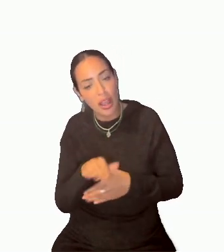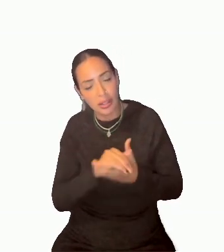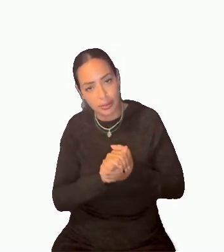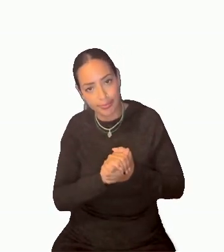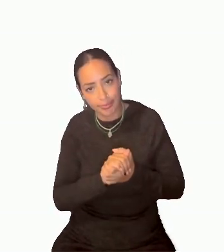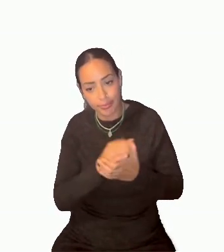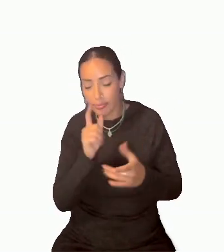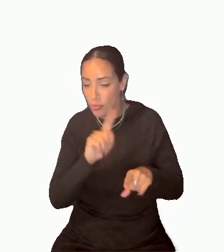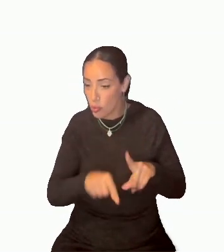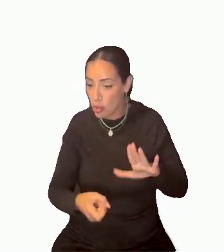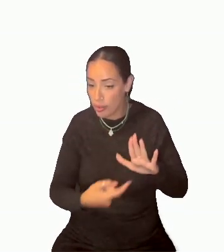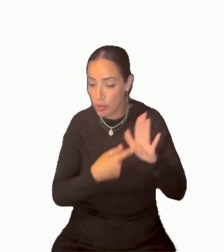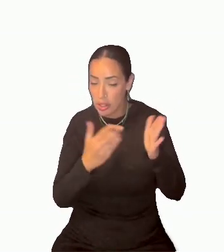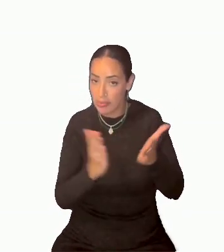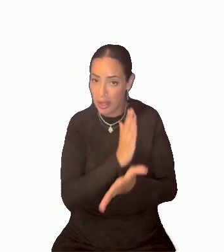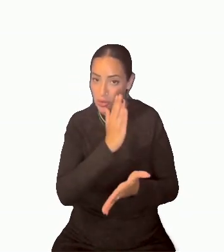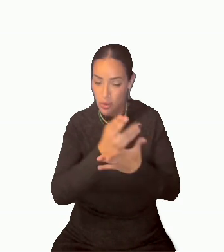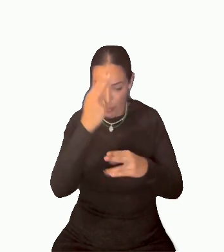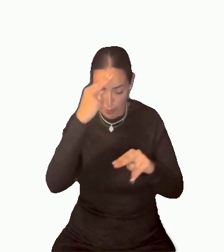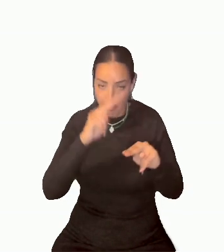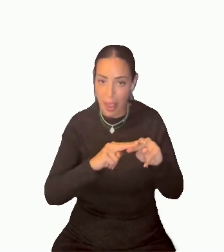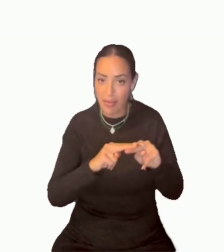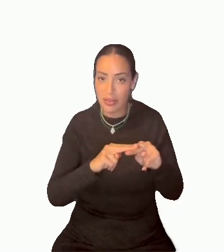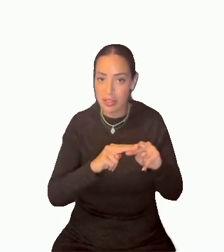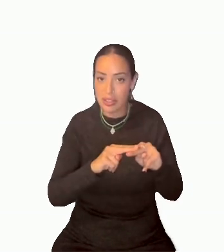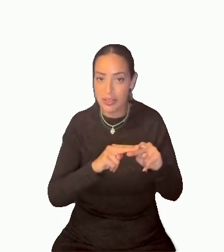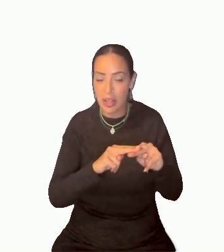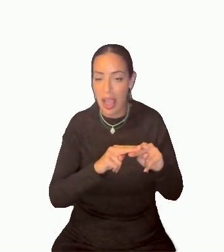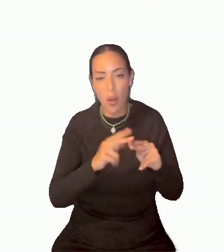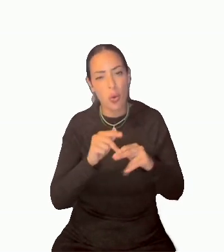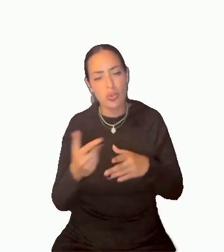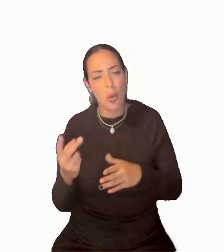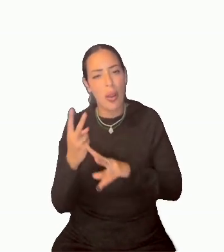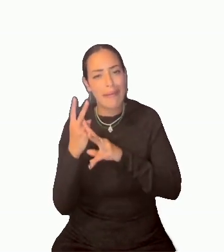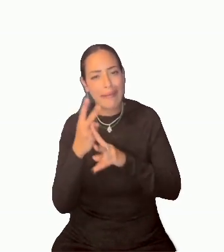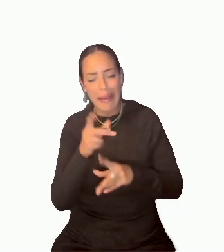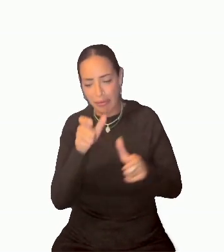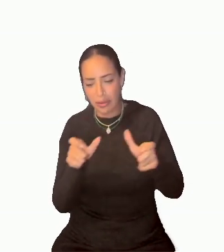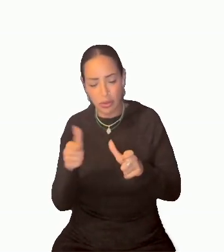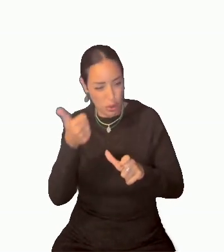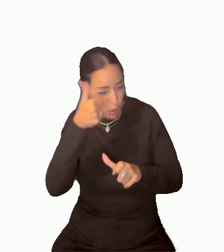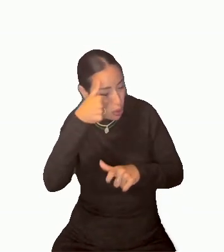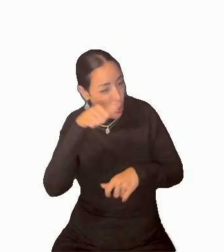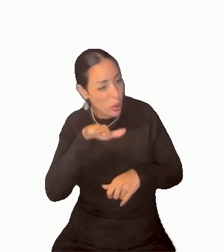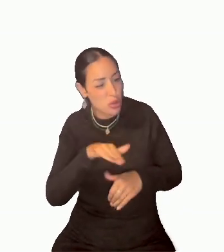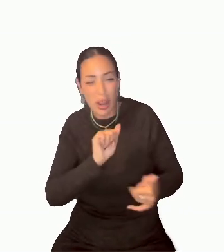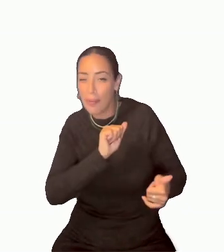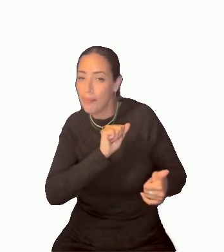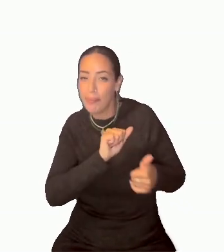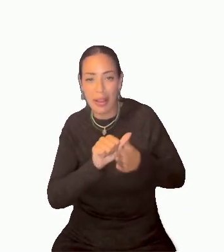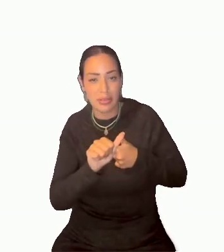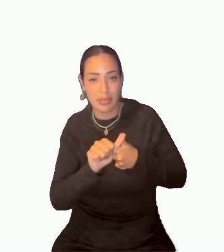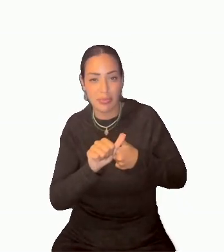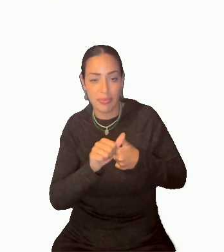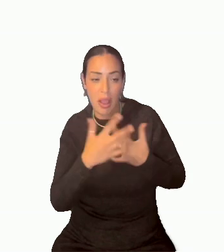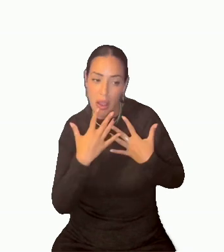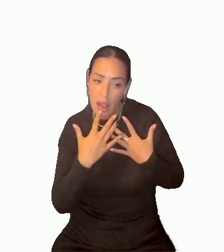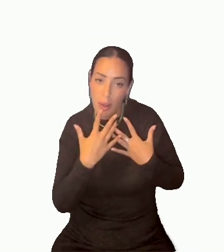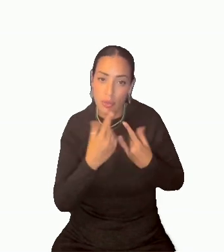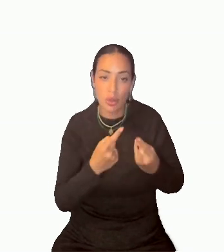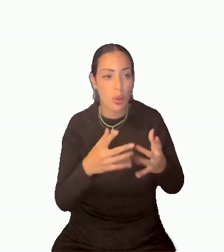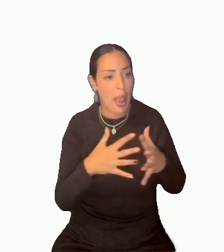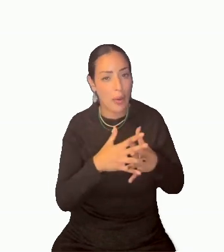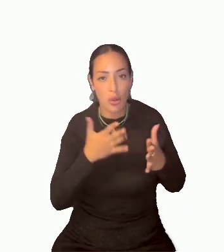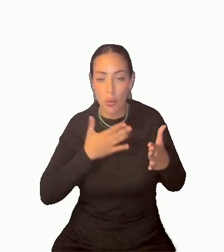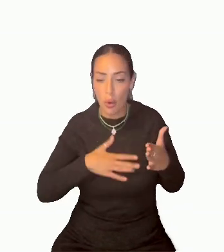really about reassuring parents and caregivers that they know their child best and working with their preferences in relation to what they want to do next